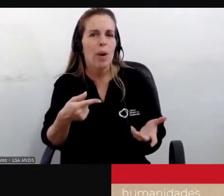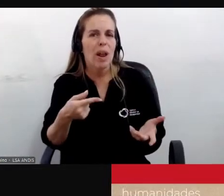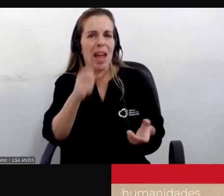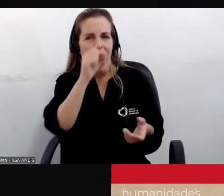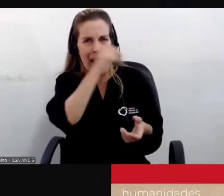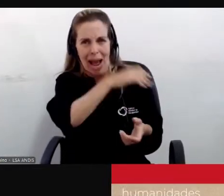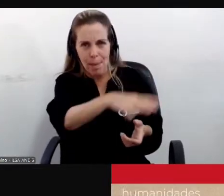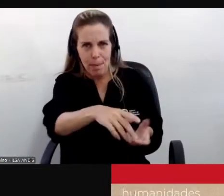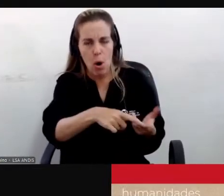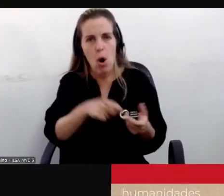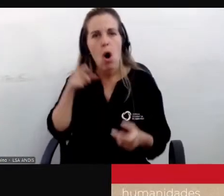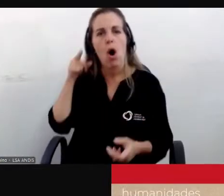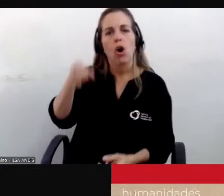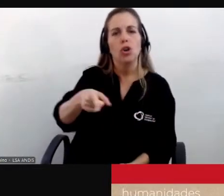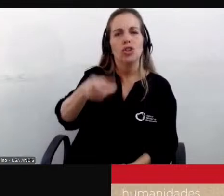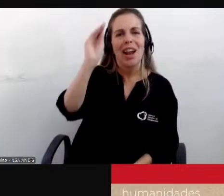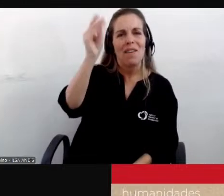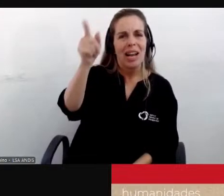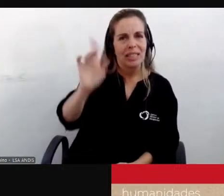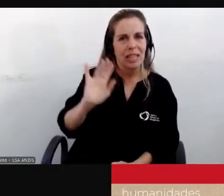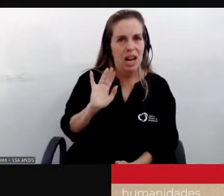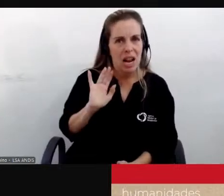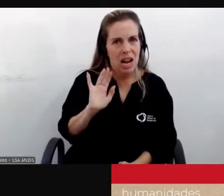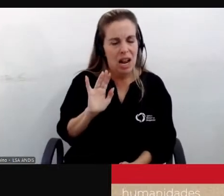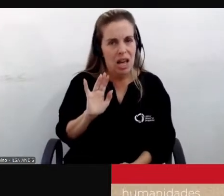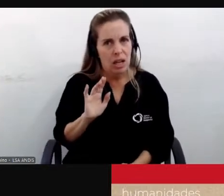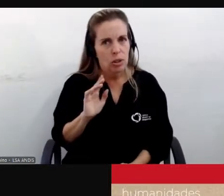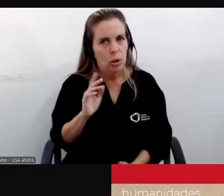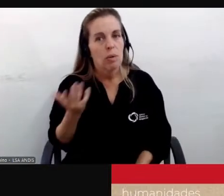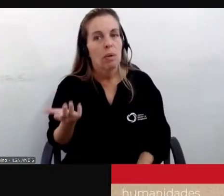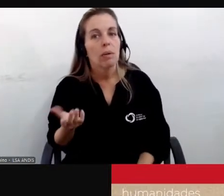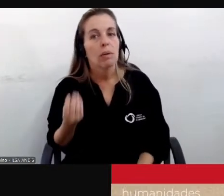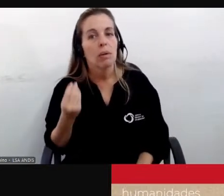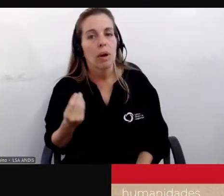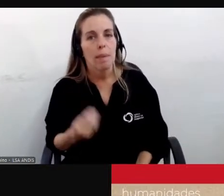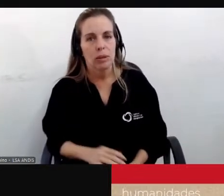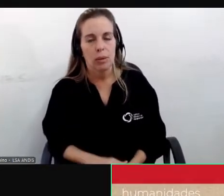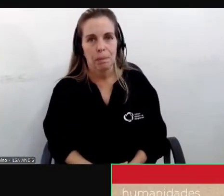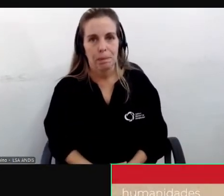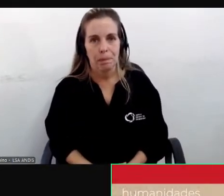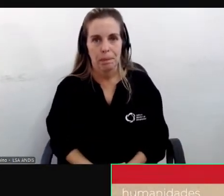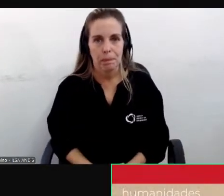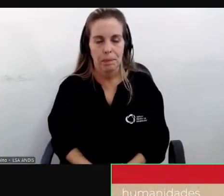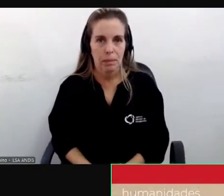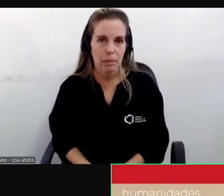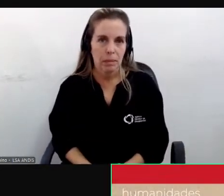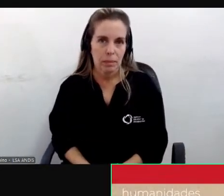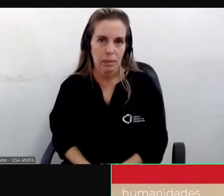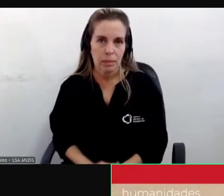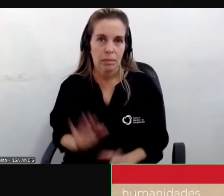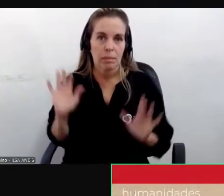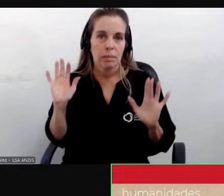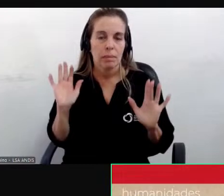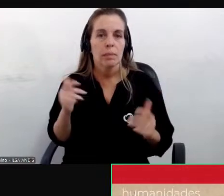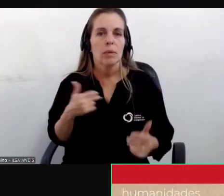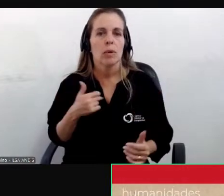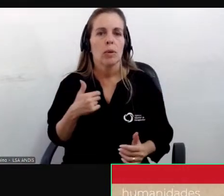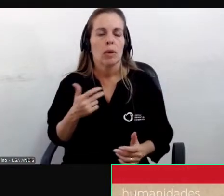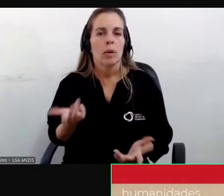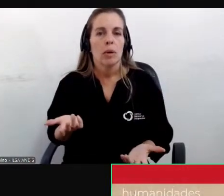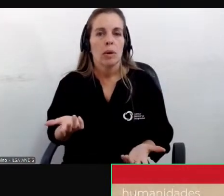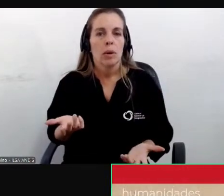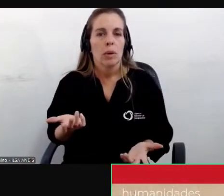the Hacienda Verde against Brazil case in this fight against slave labor.